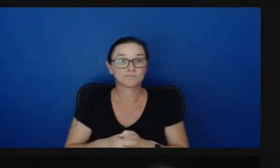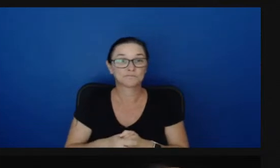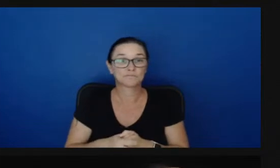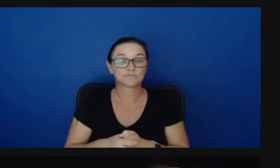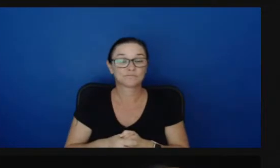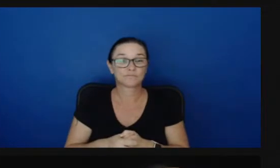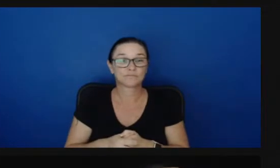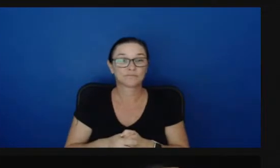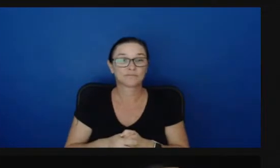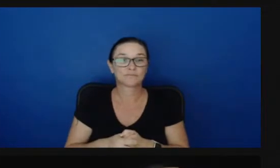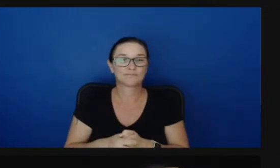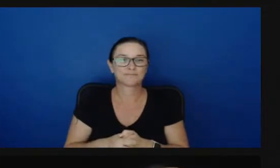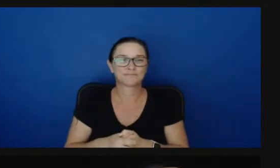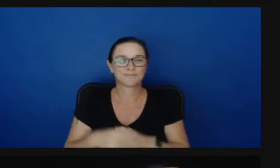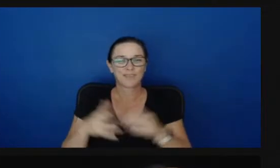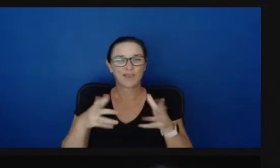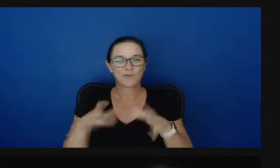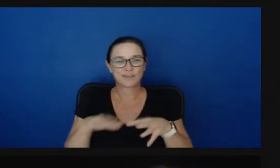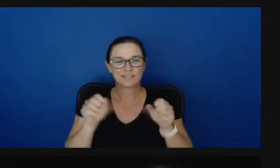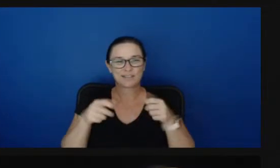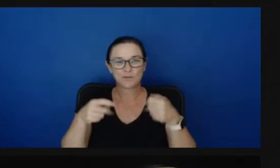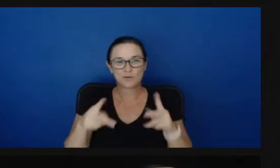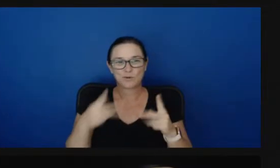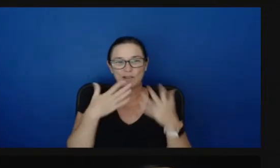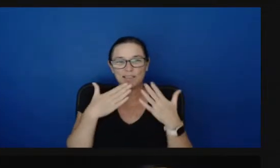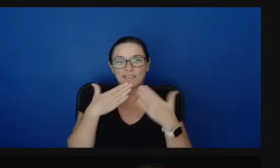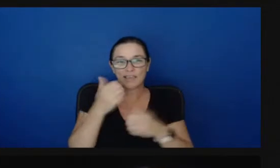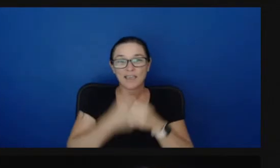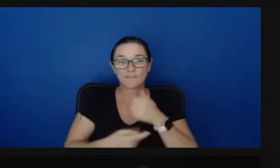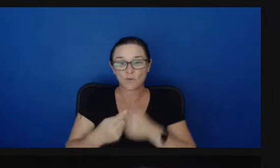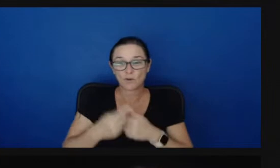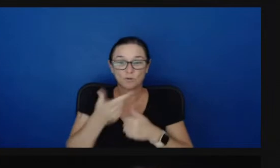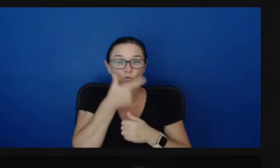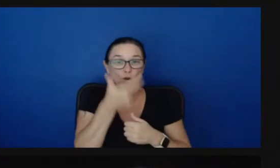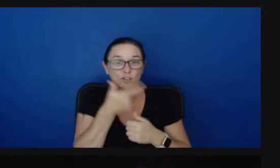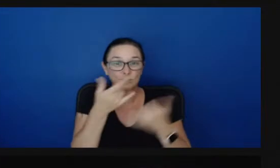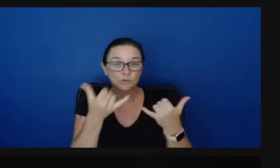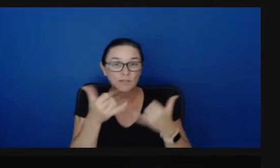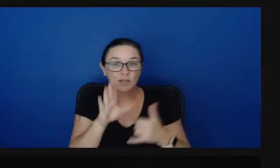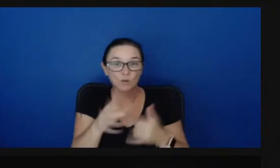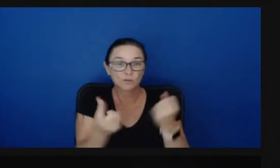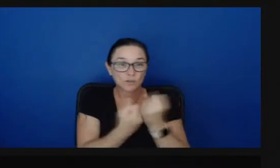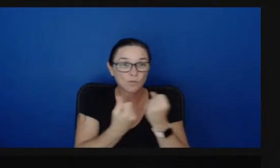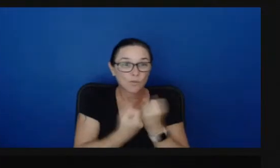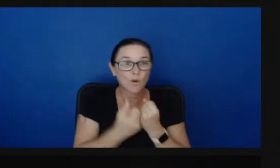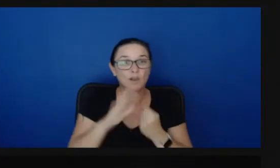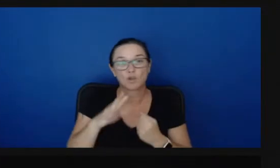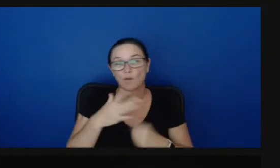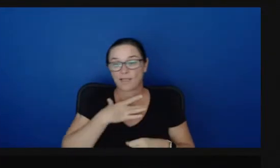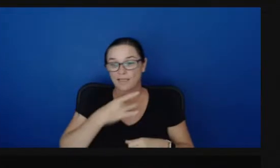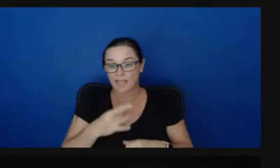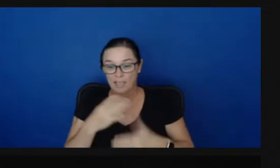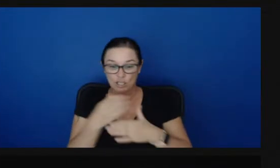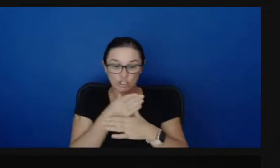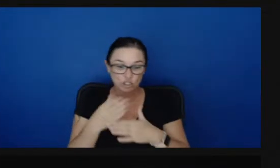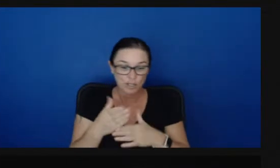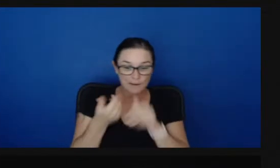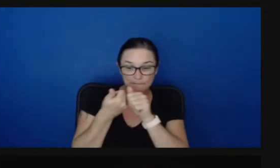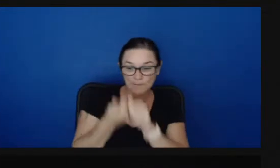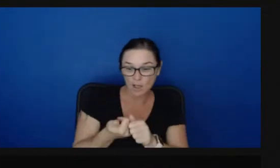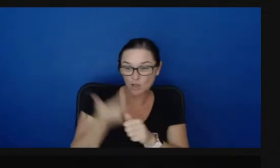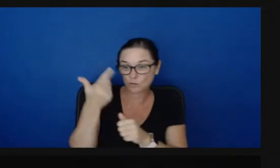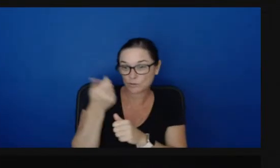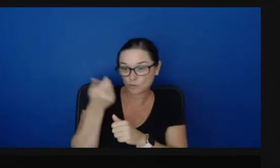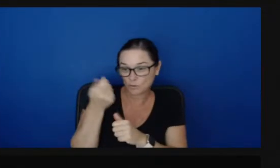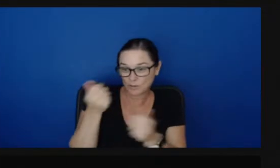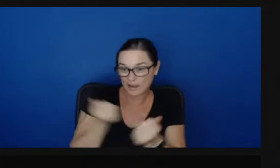good. I just want to take this opportunity to thank everybody that tuned in today. Your support, your likes, shares, follows, subscriptions, all of that